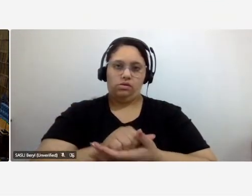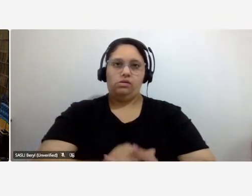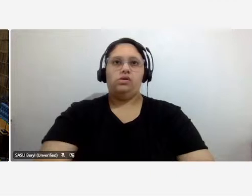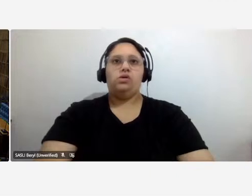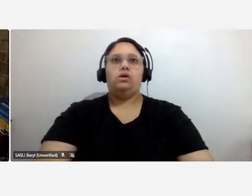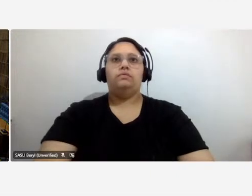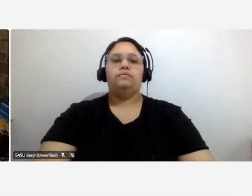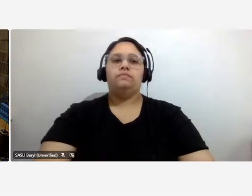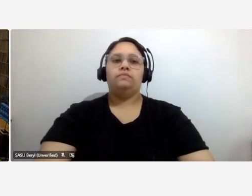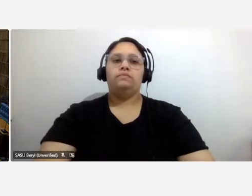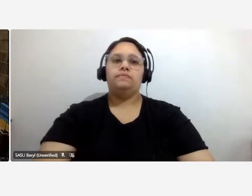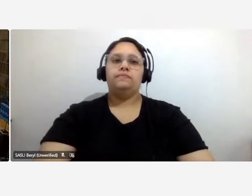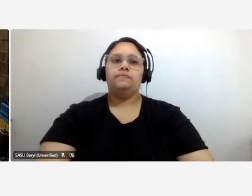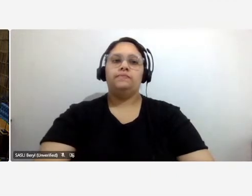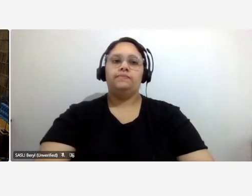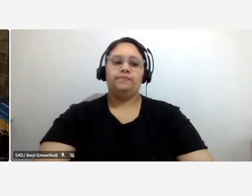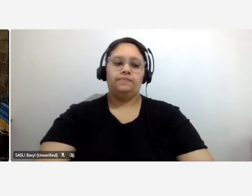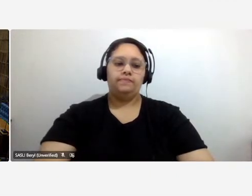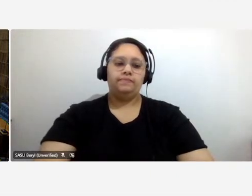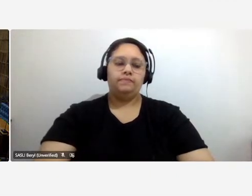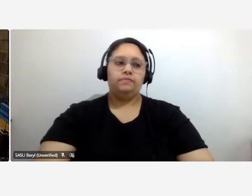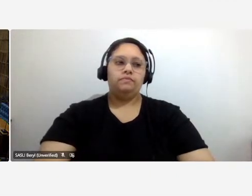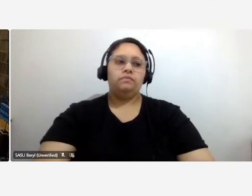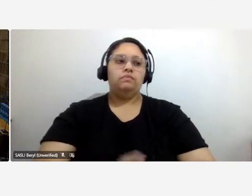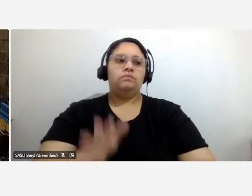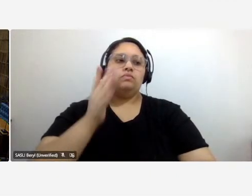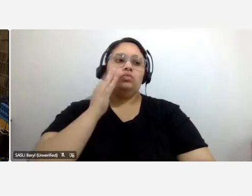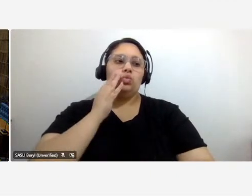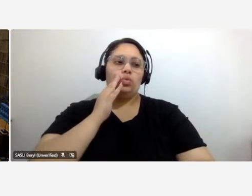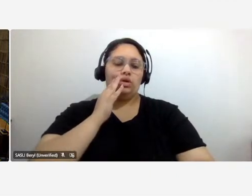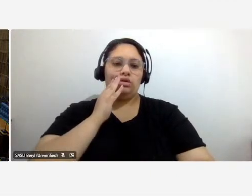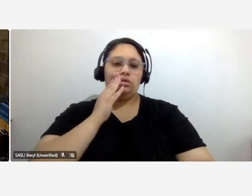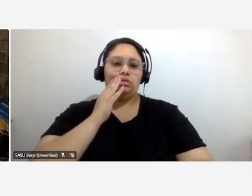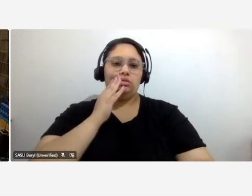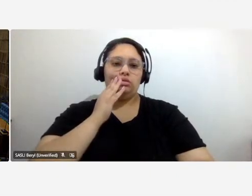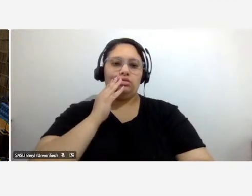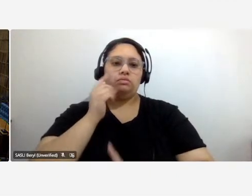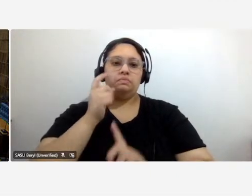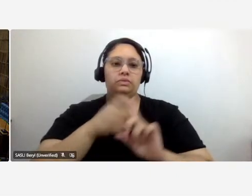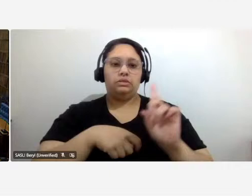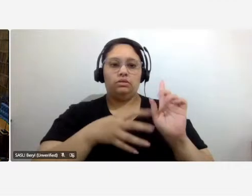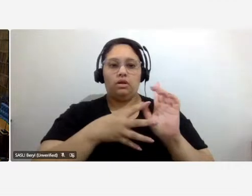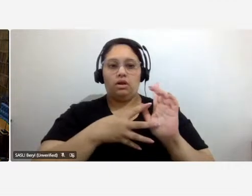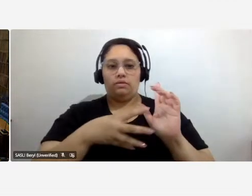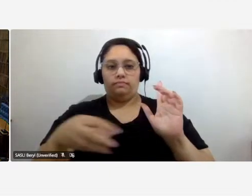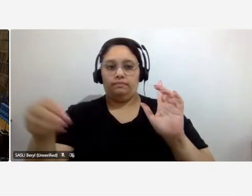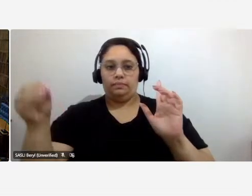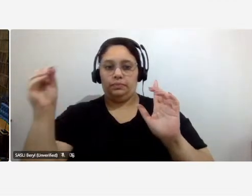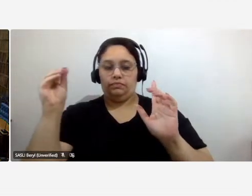when there are systems, when one exit, right, follows those processes,